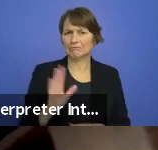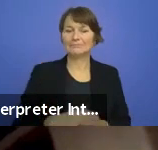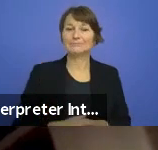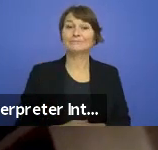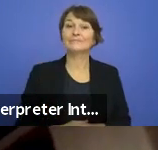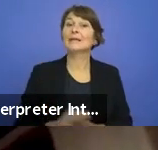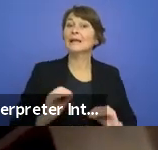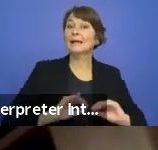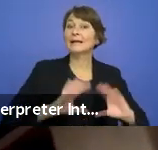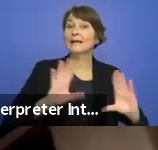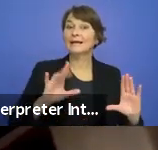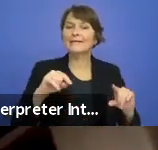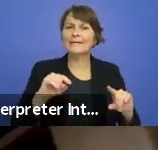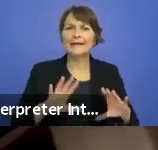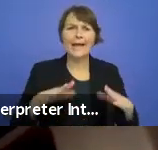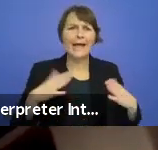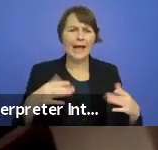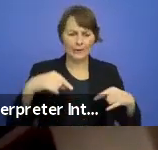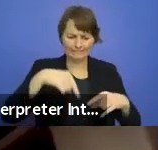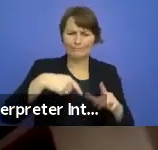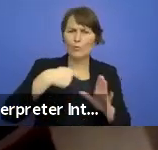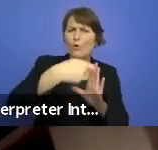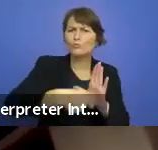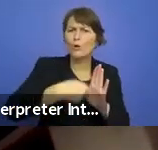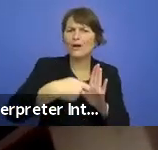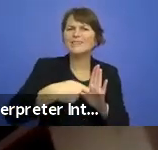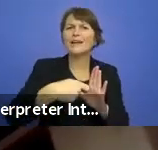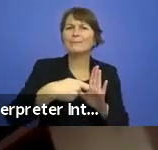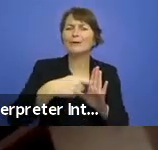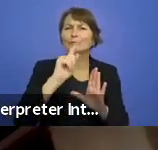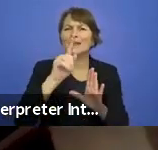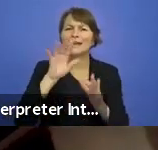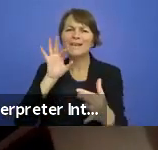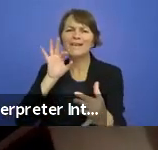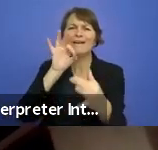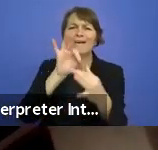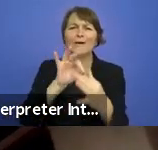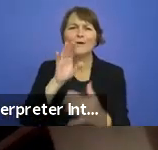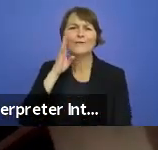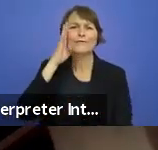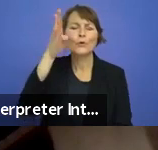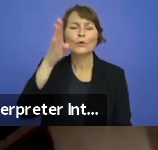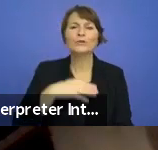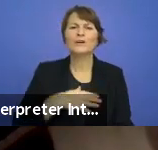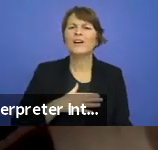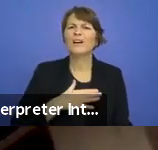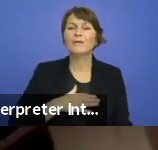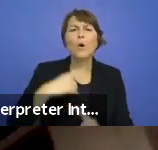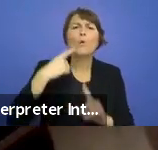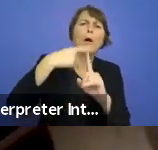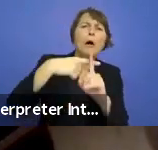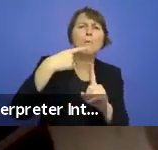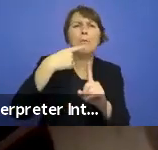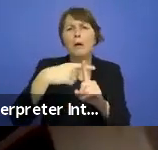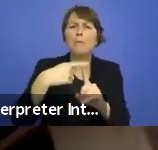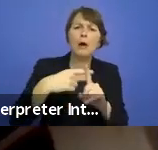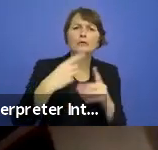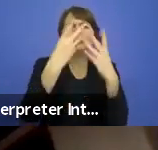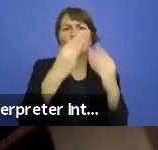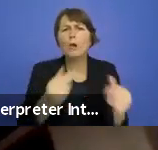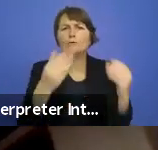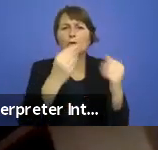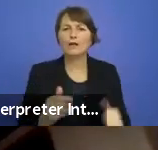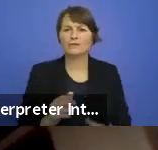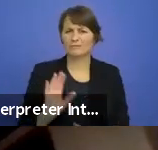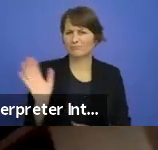the gesture of the work had to point towards the future, not in a naively optimistic way, not in a way that offered solutions. Everybody knows it's not the